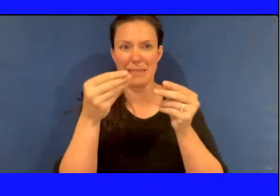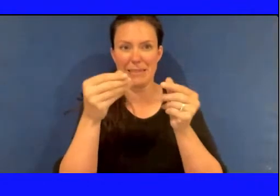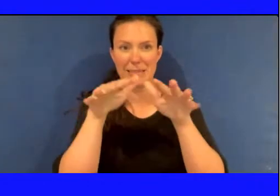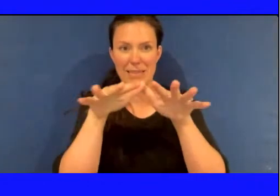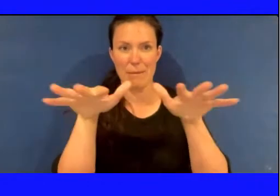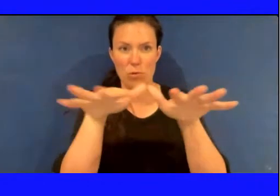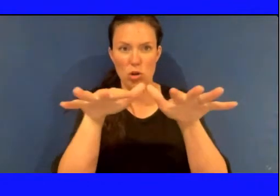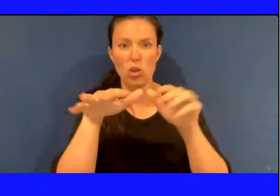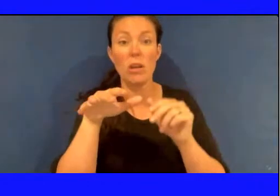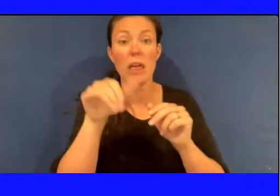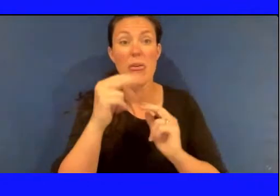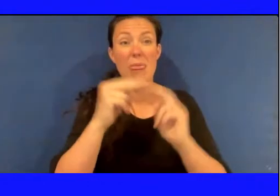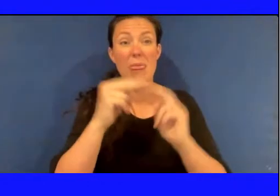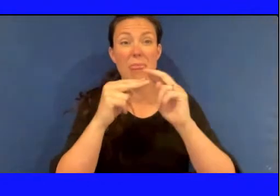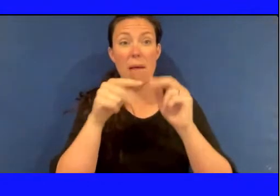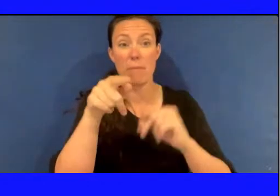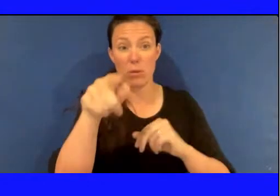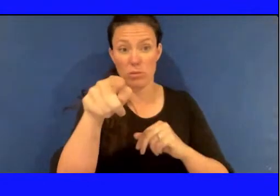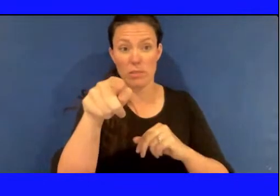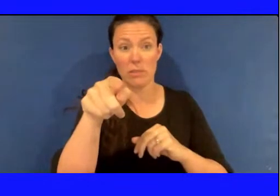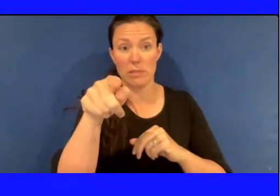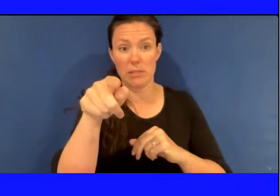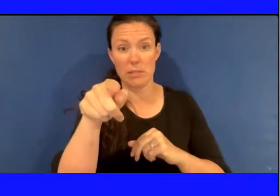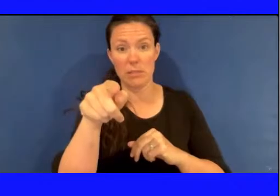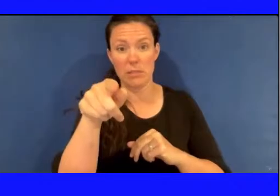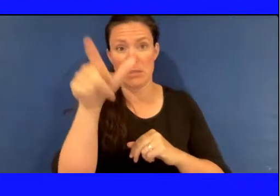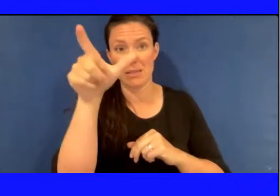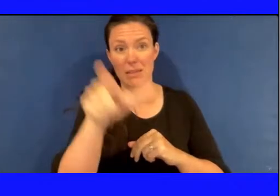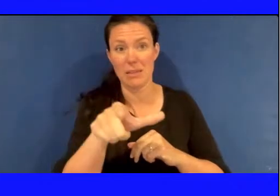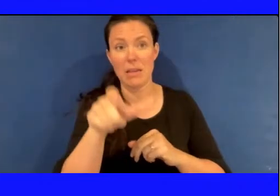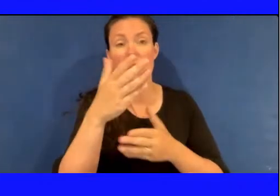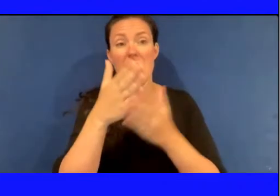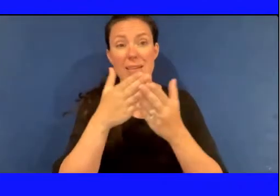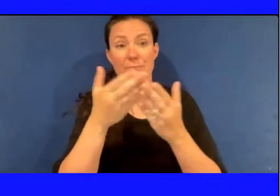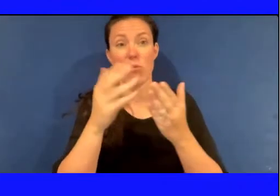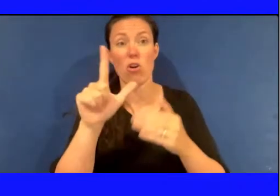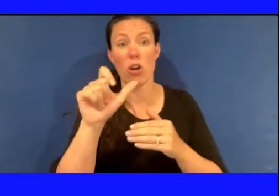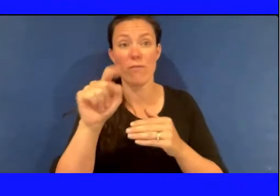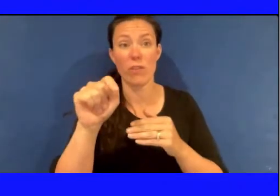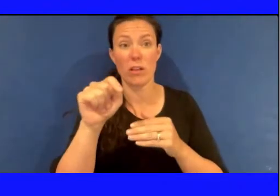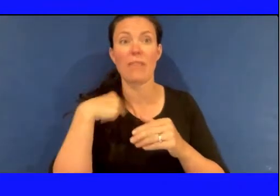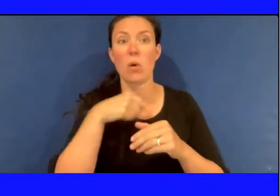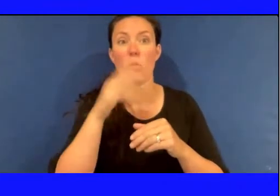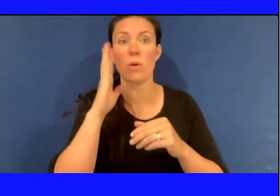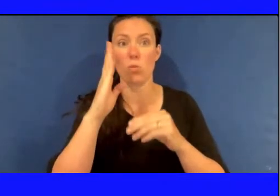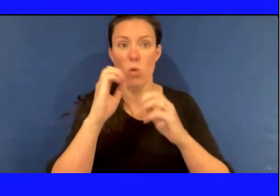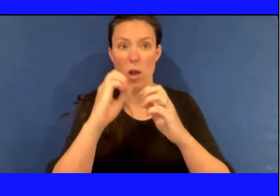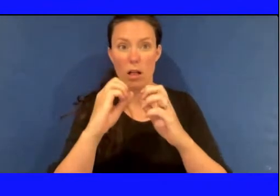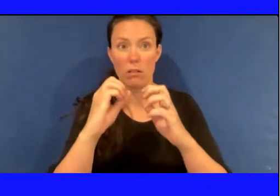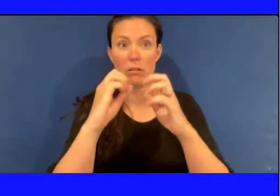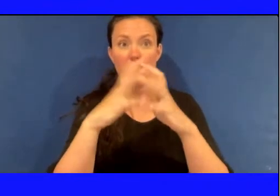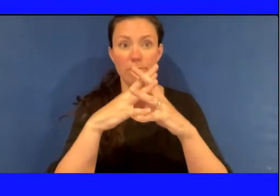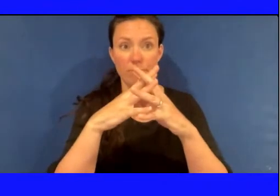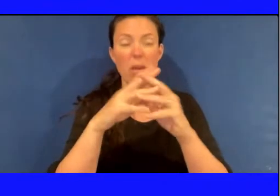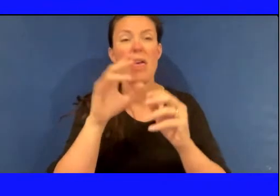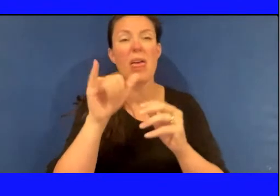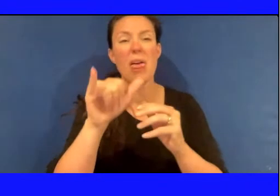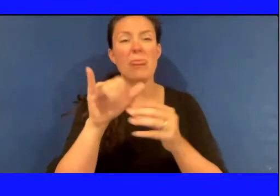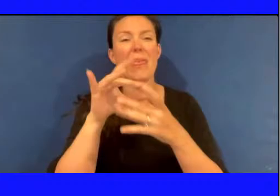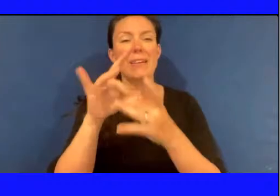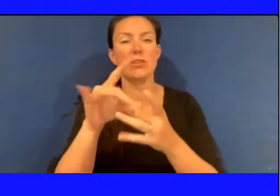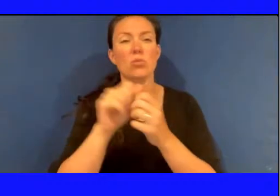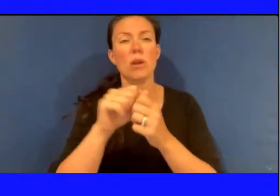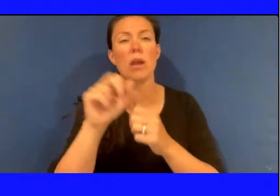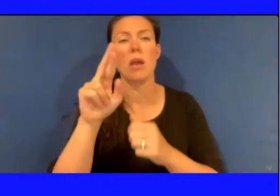The building is part of the lot that we will be building a building on, is part of a rezoning that the